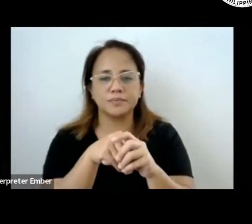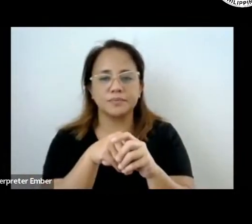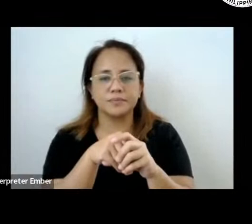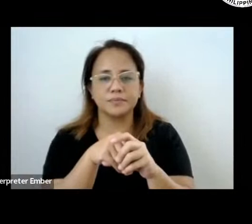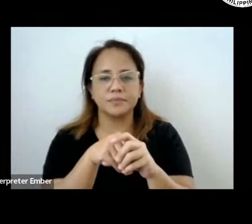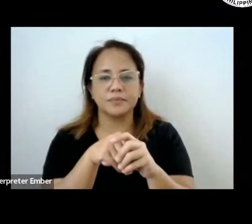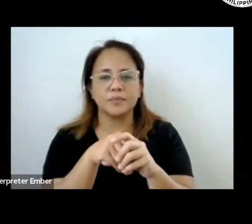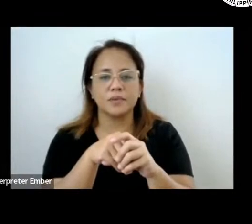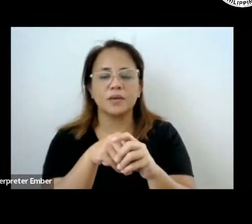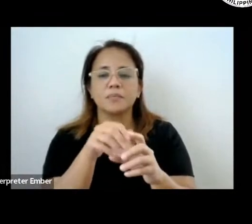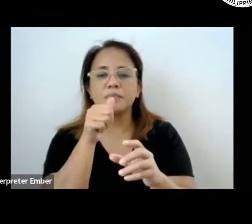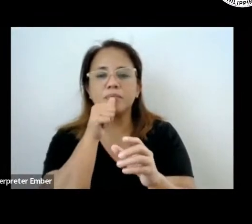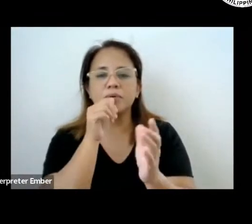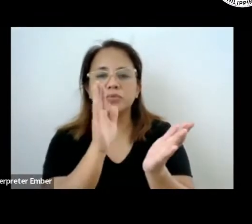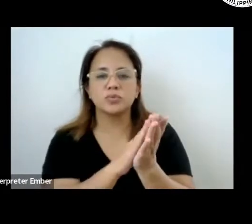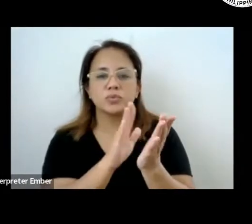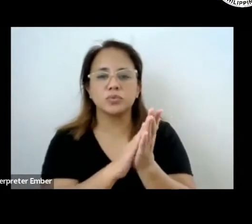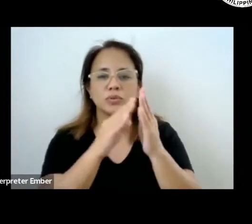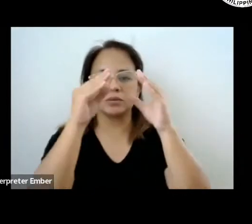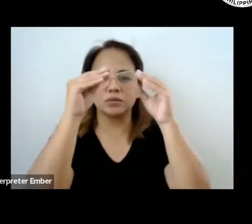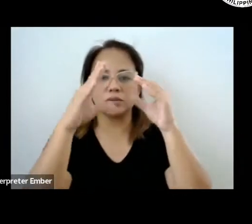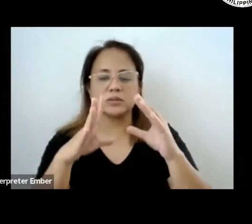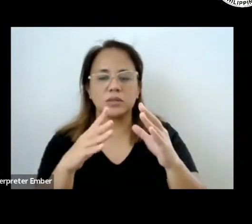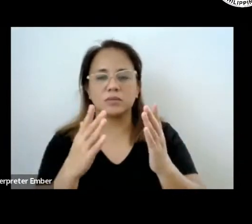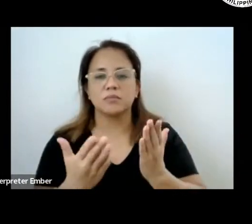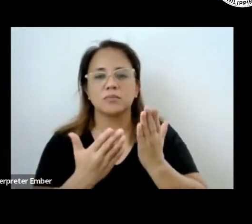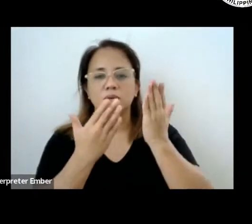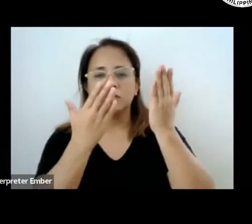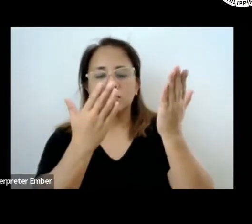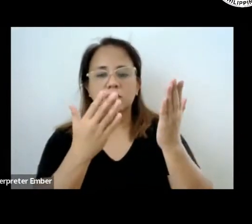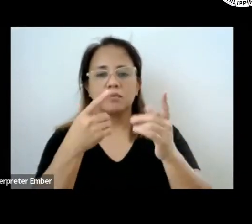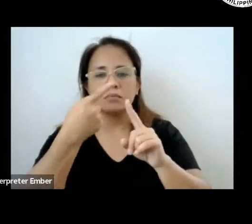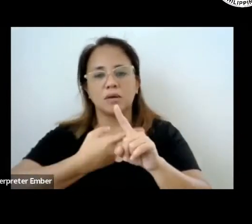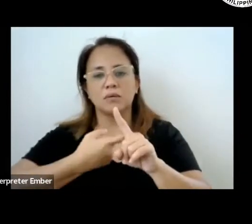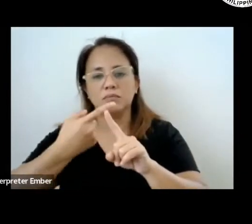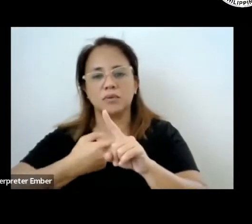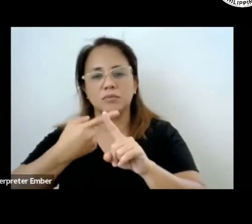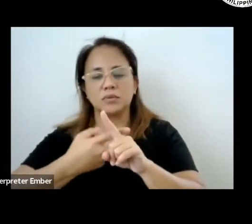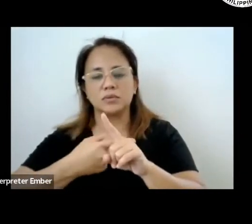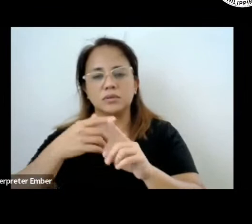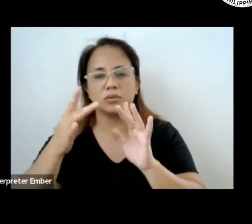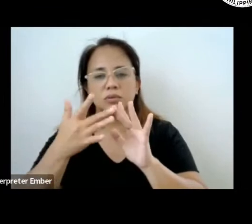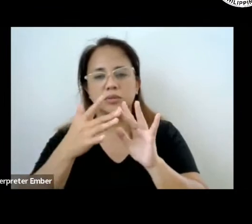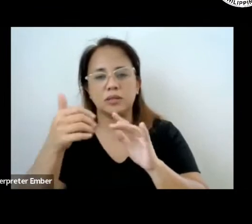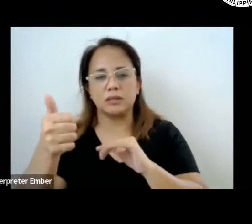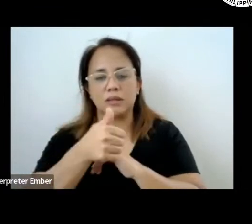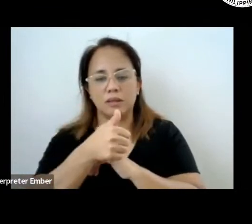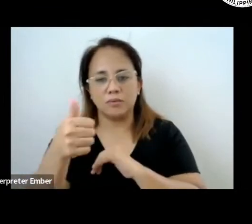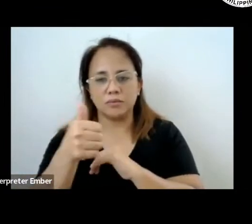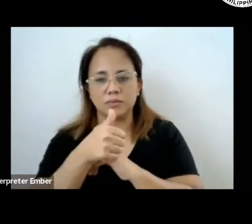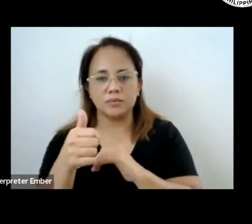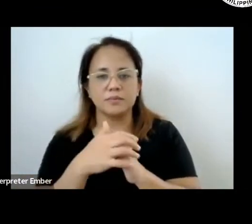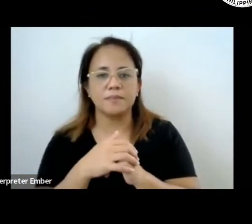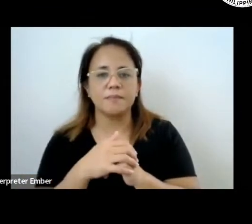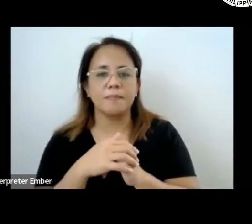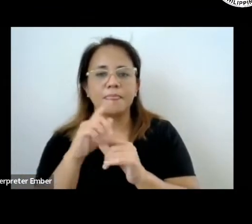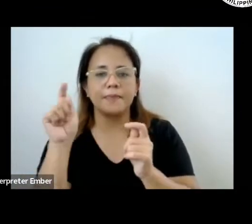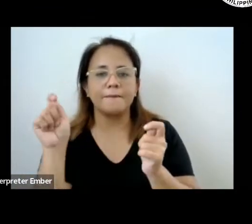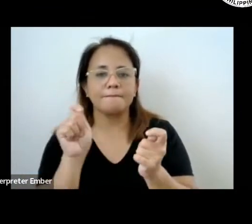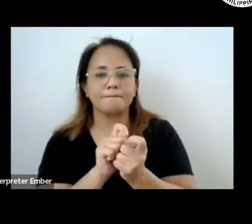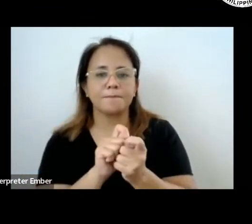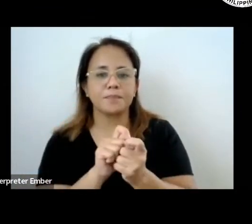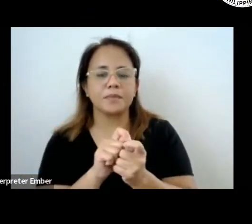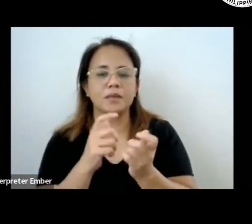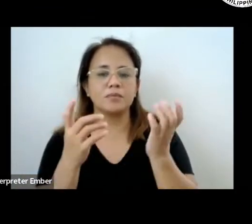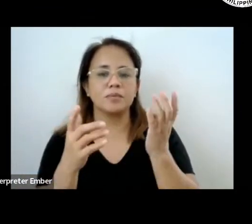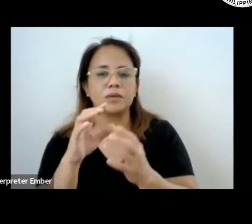of the private school teachers in the proposed monthly internet allowance. In particular, at least